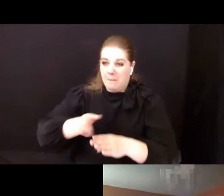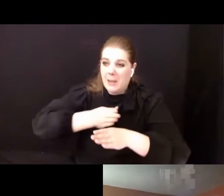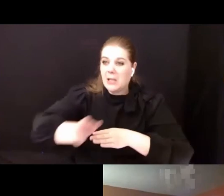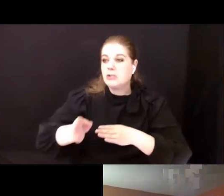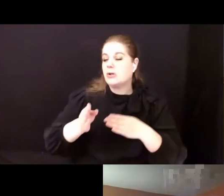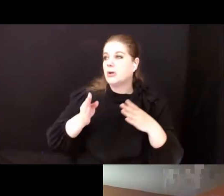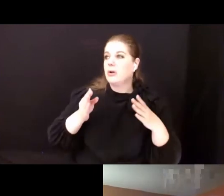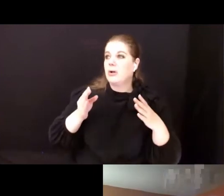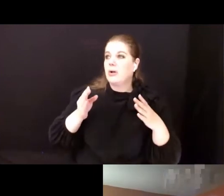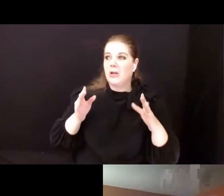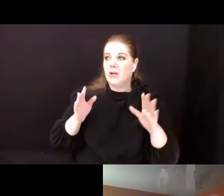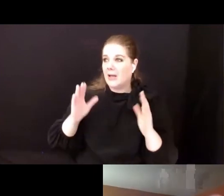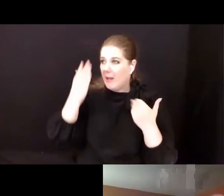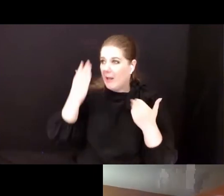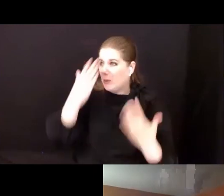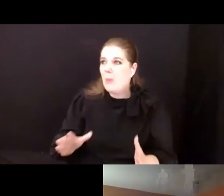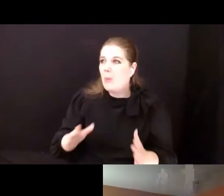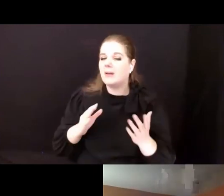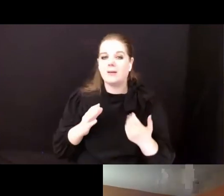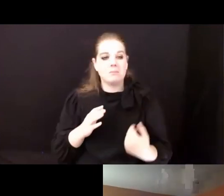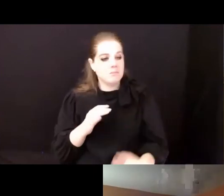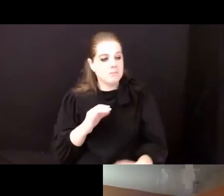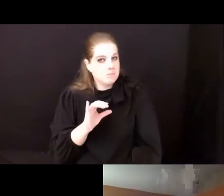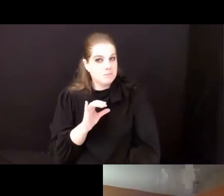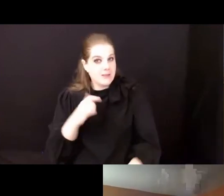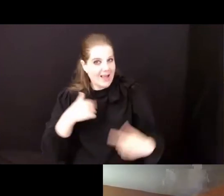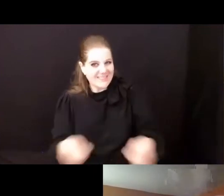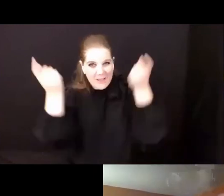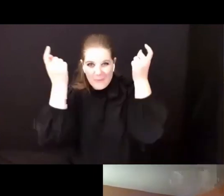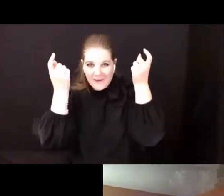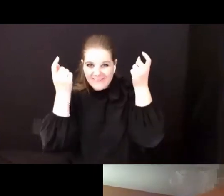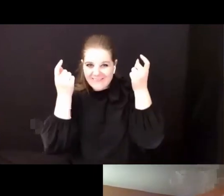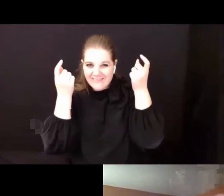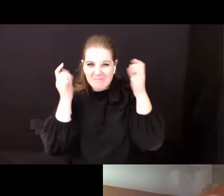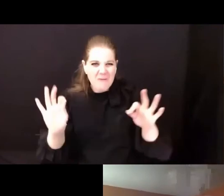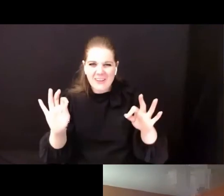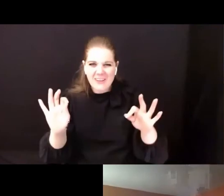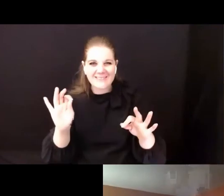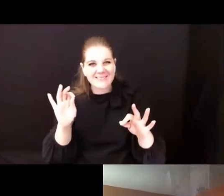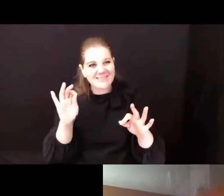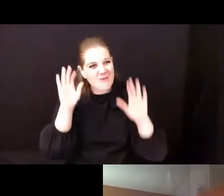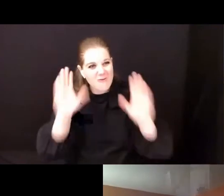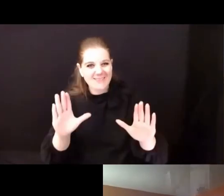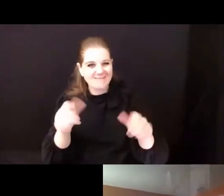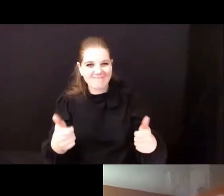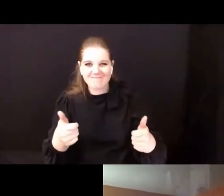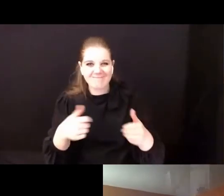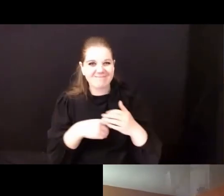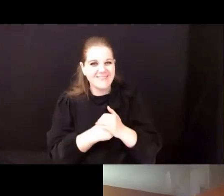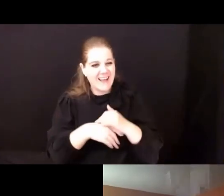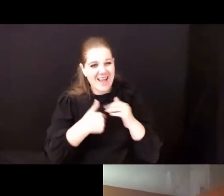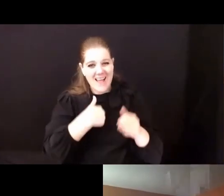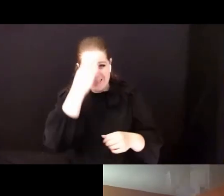say, I don't know. And I celebrate that. I say, that's great. It's your